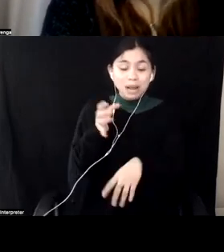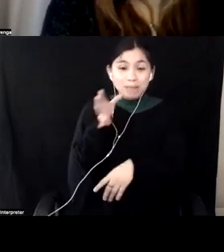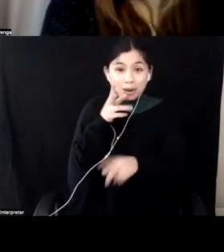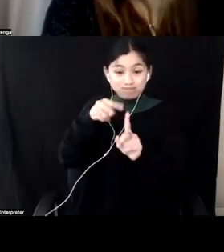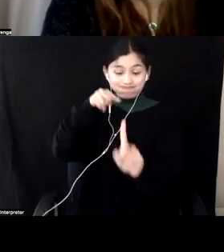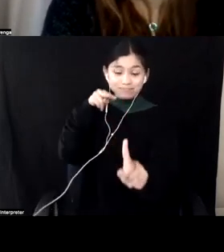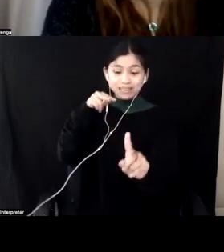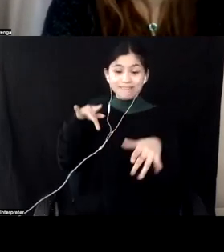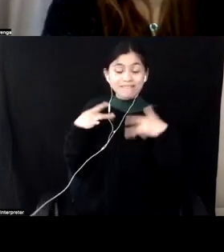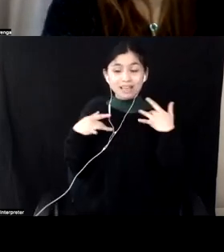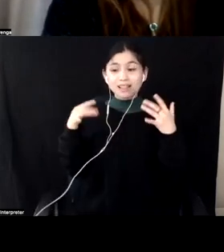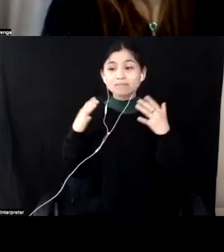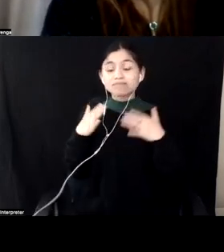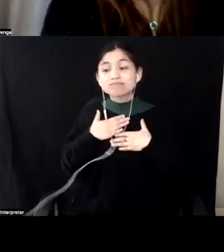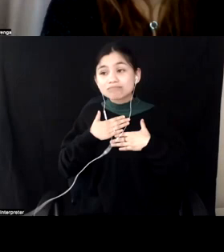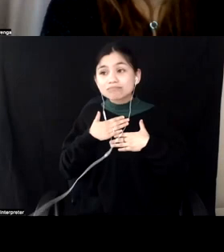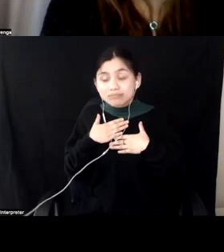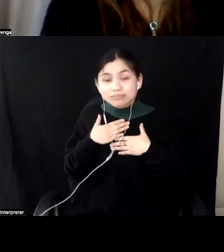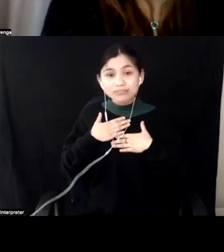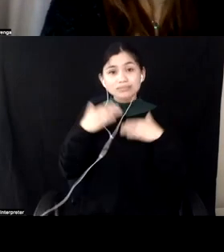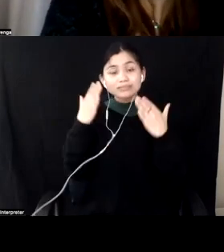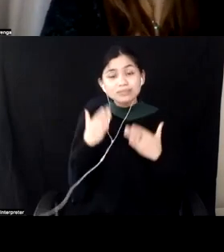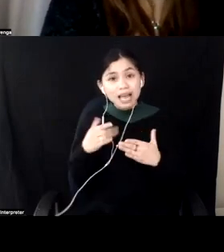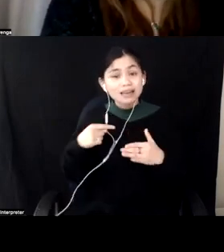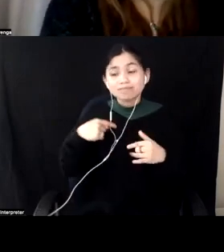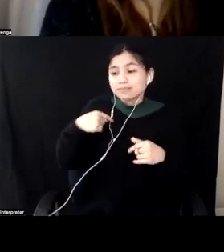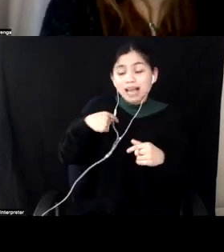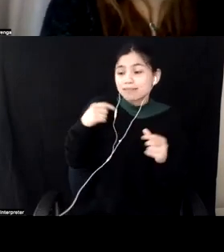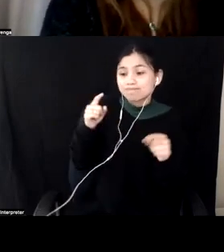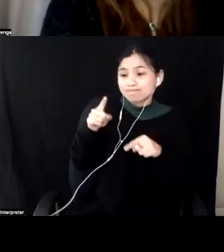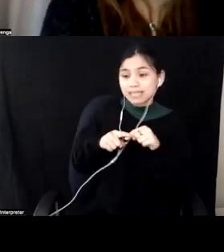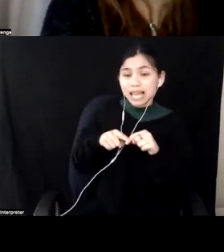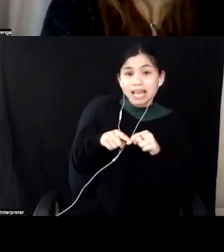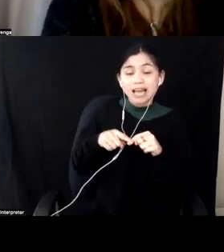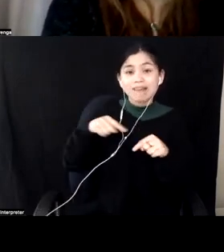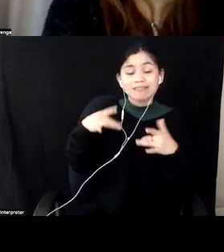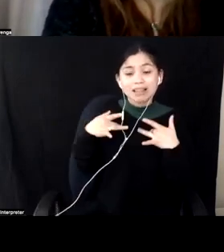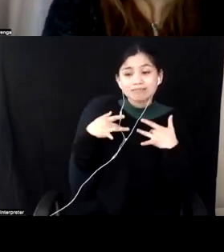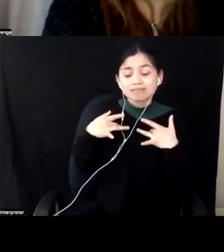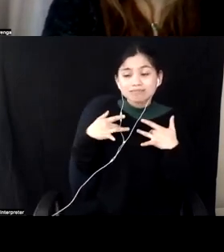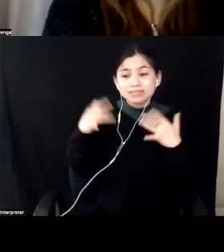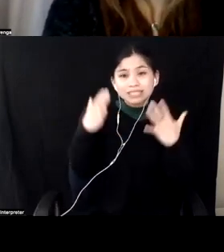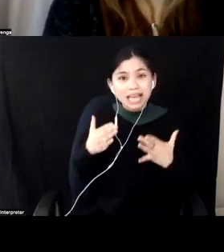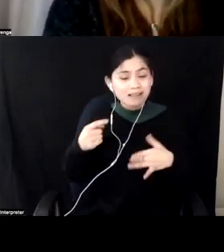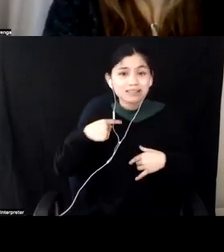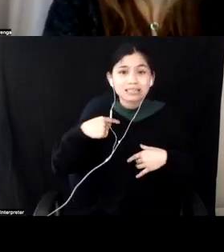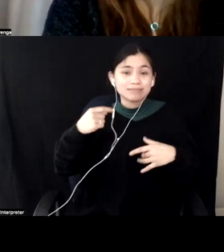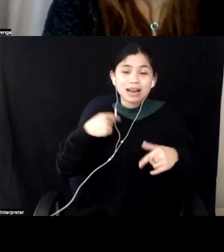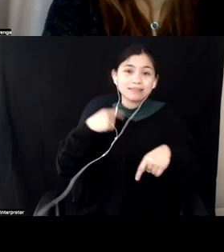facilitate for her that I was not, because I was given